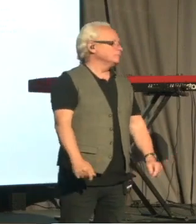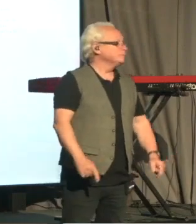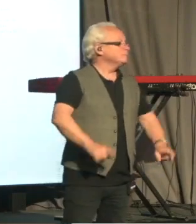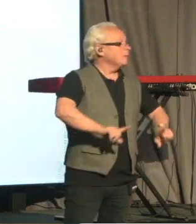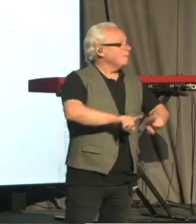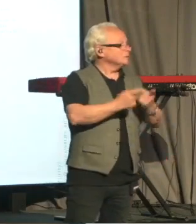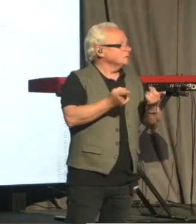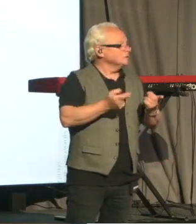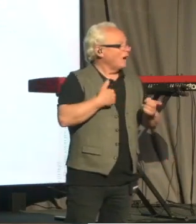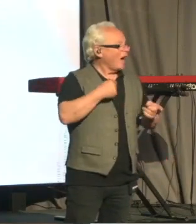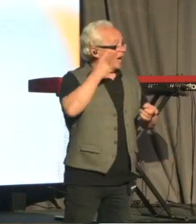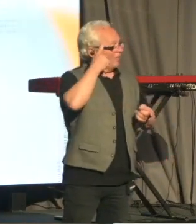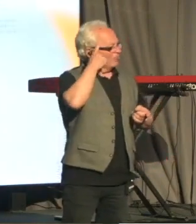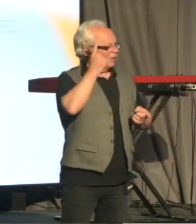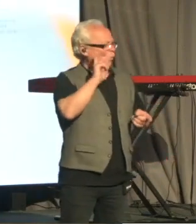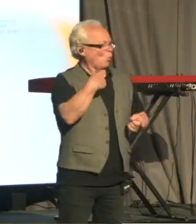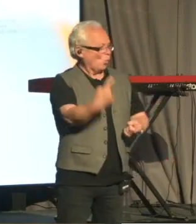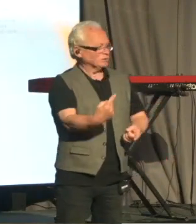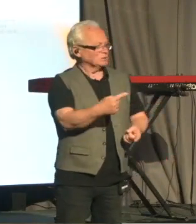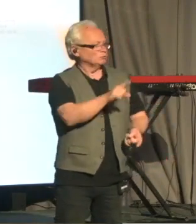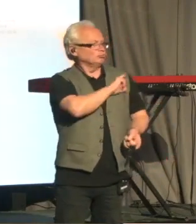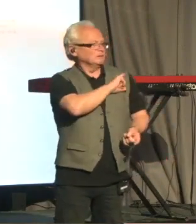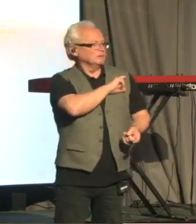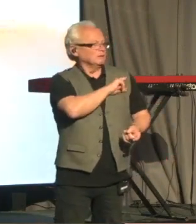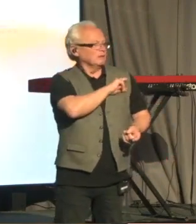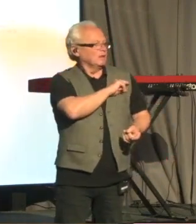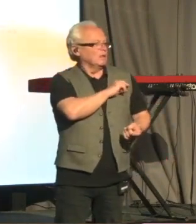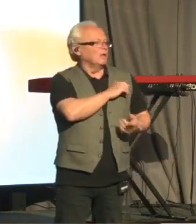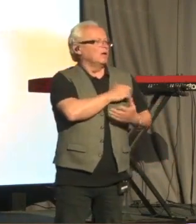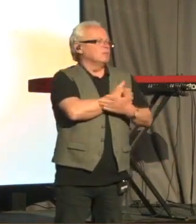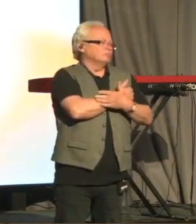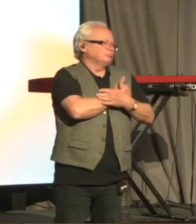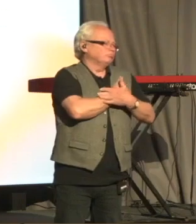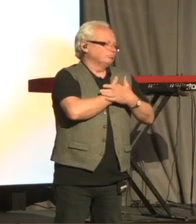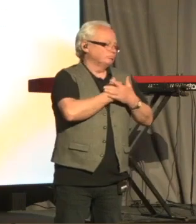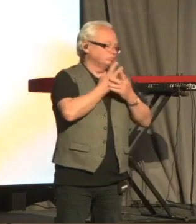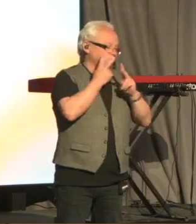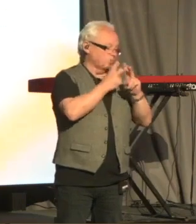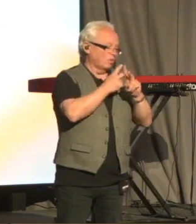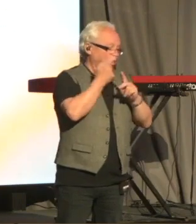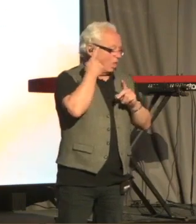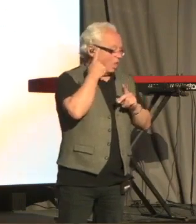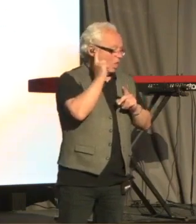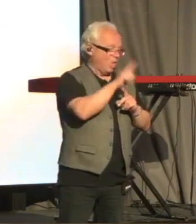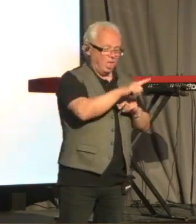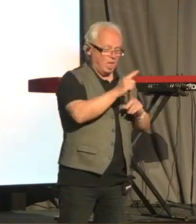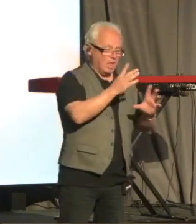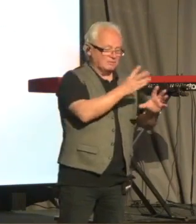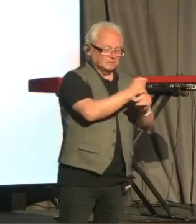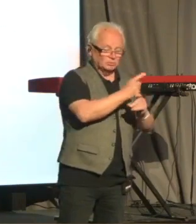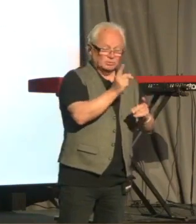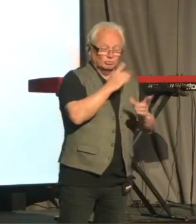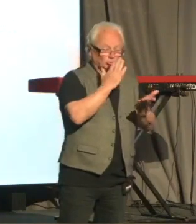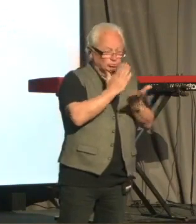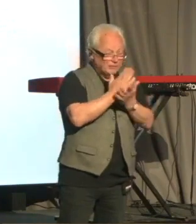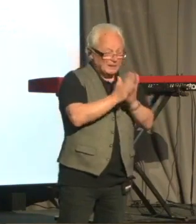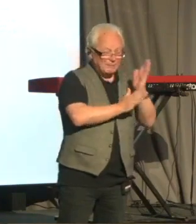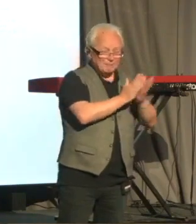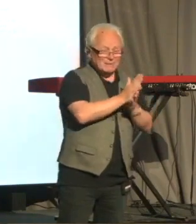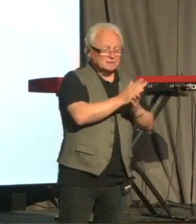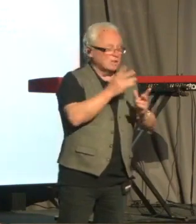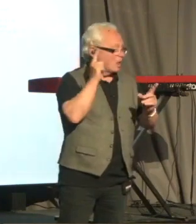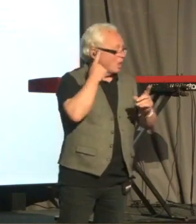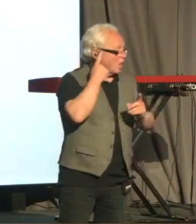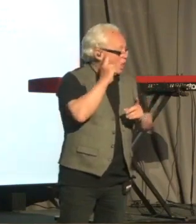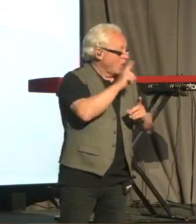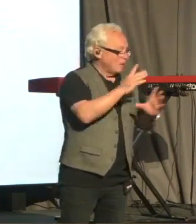You know, I think the reason that we can so often look over this and miss this is